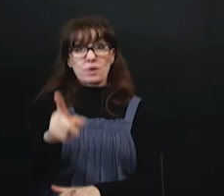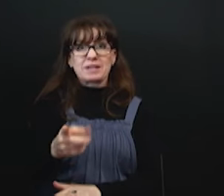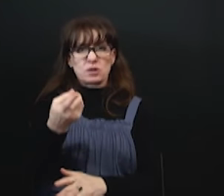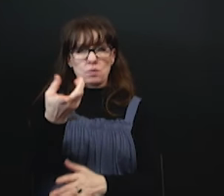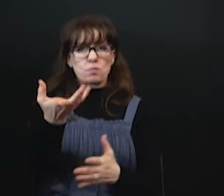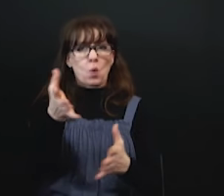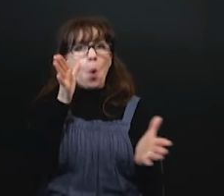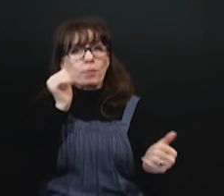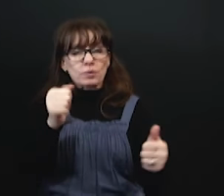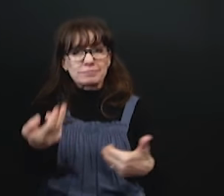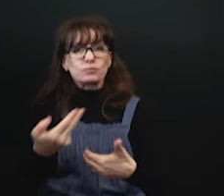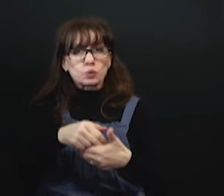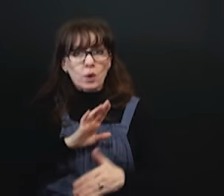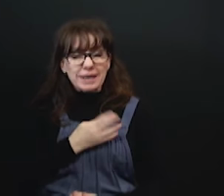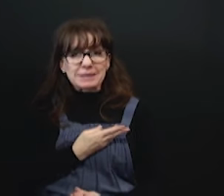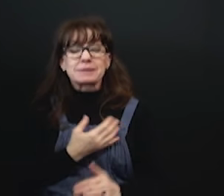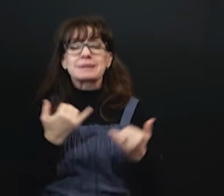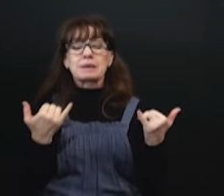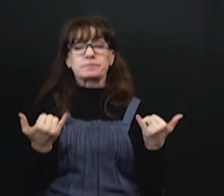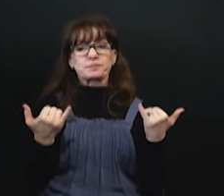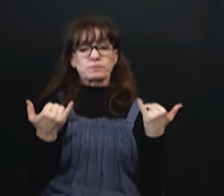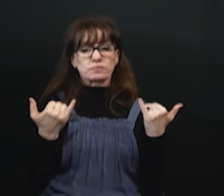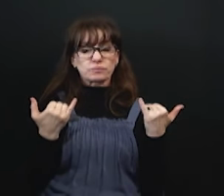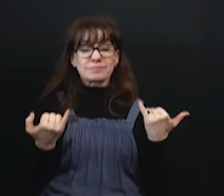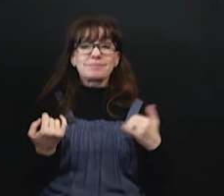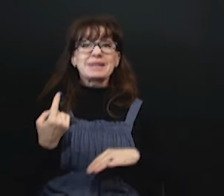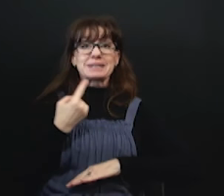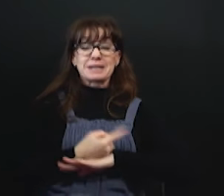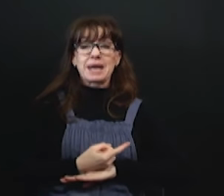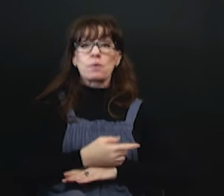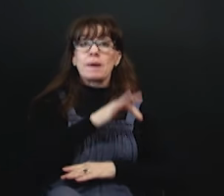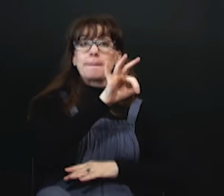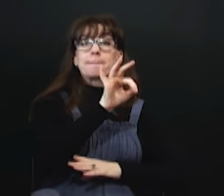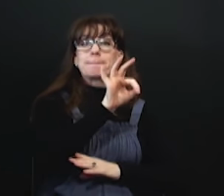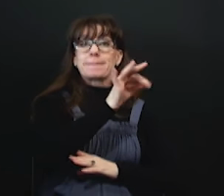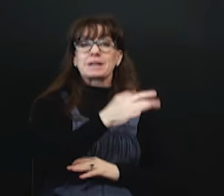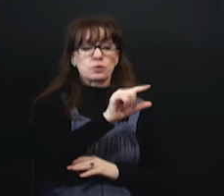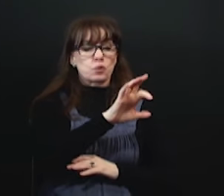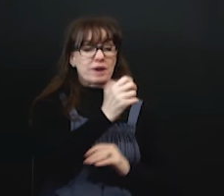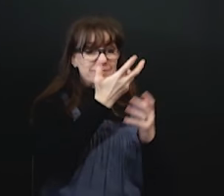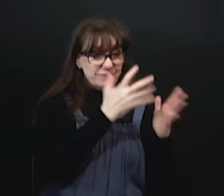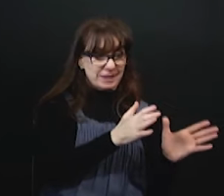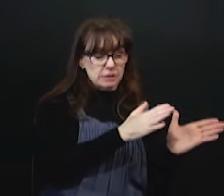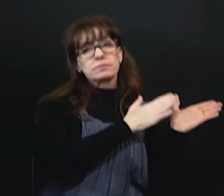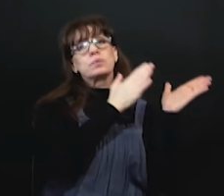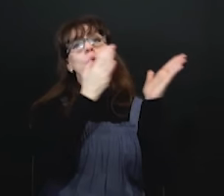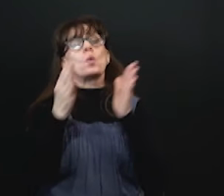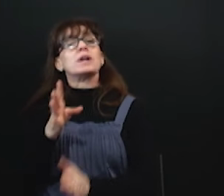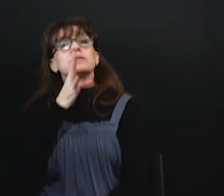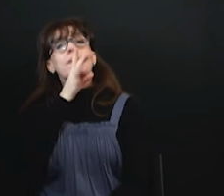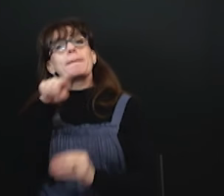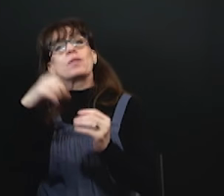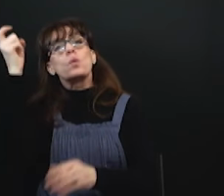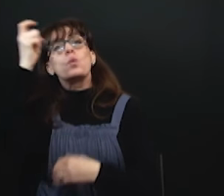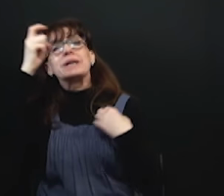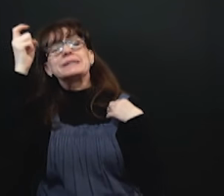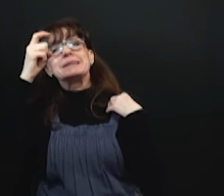us. So today, picking up where Pastor Greg left off last week, we're going to talk about the wisdom